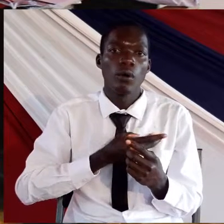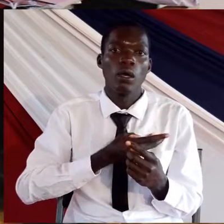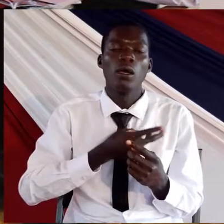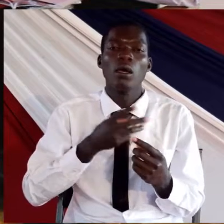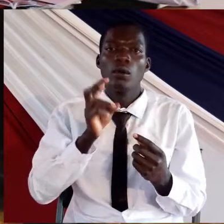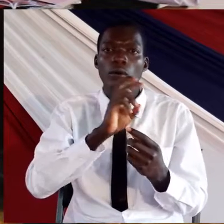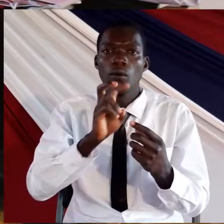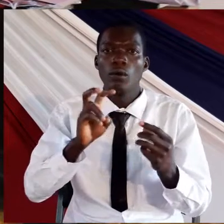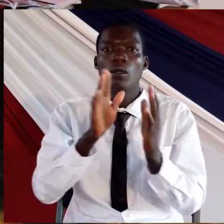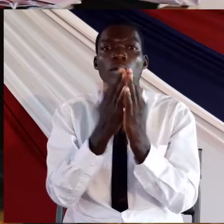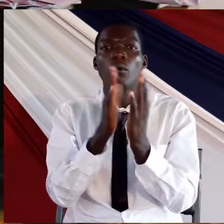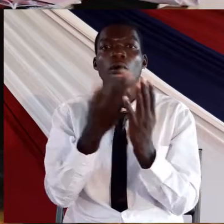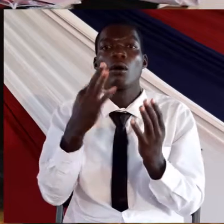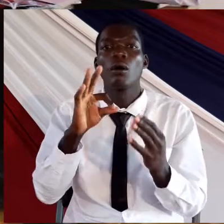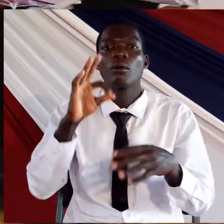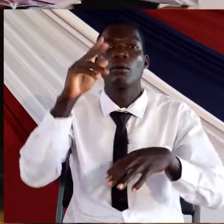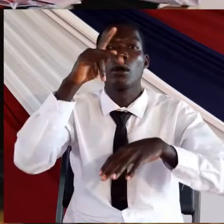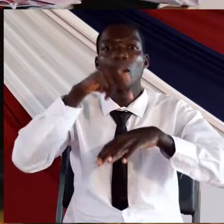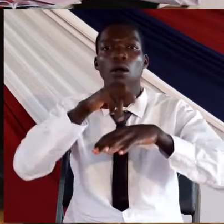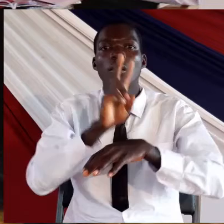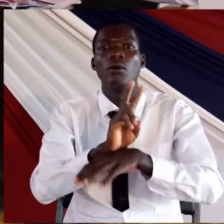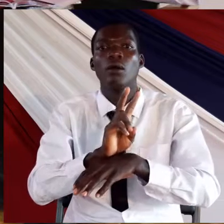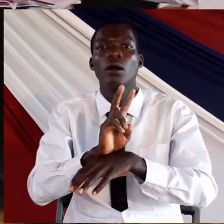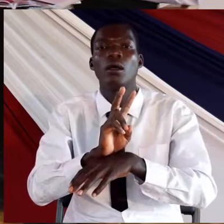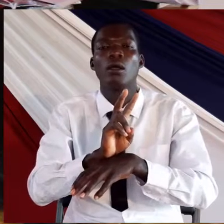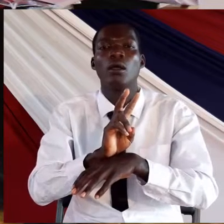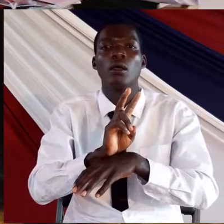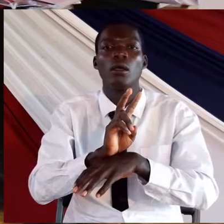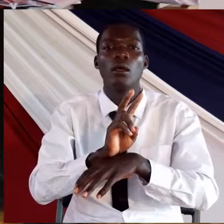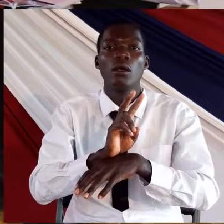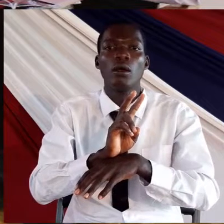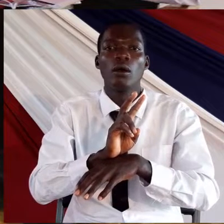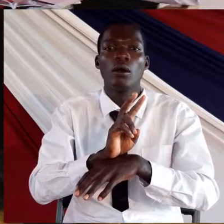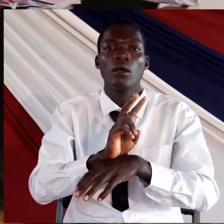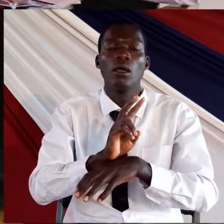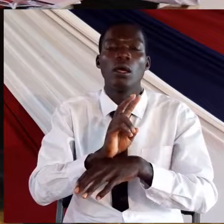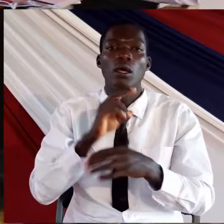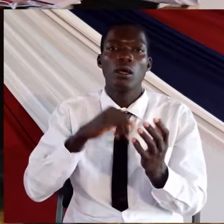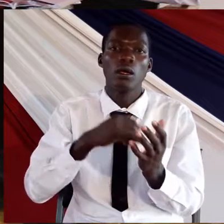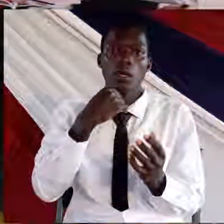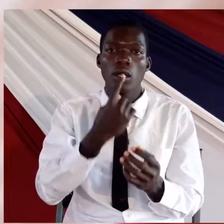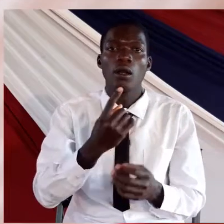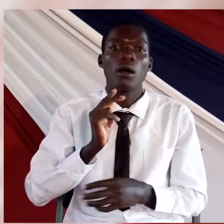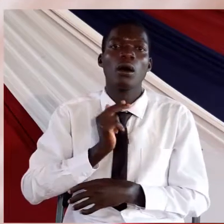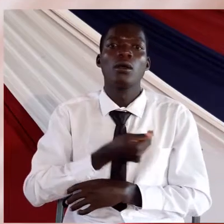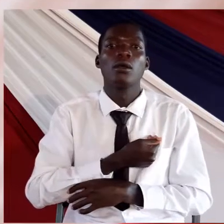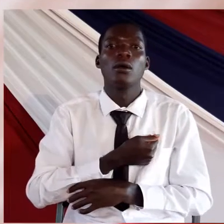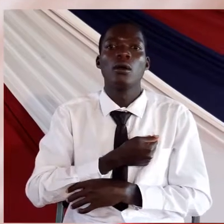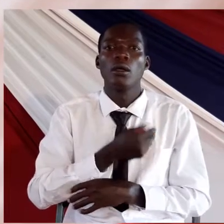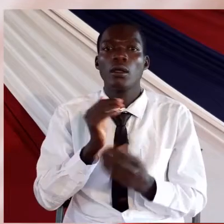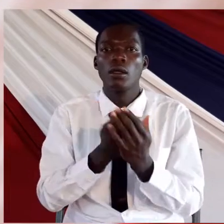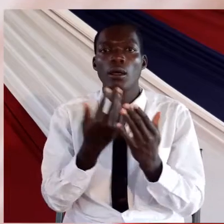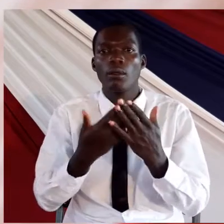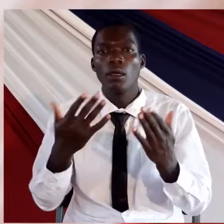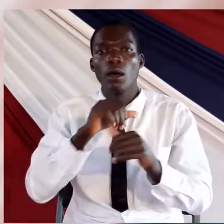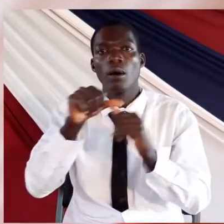it in the book of Psalms. And It tells us something